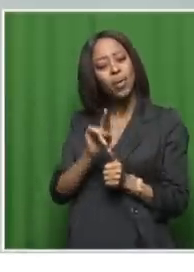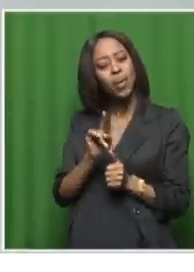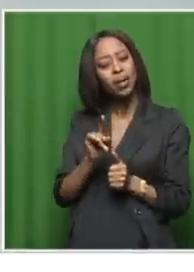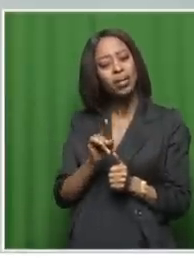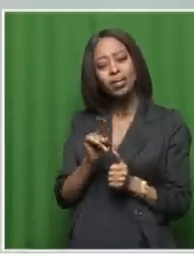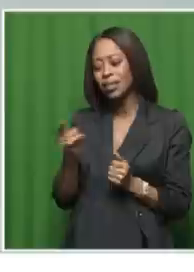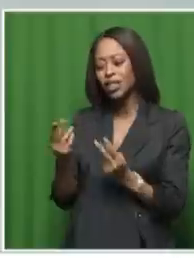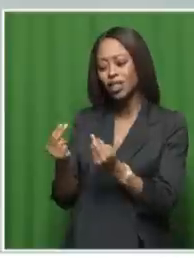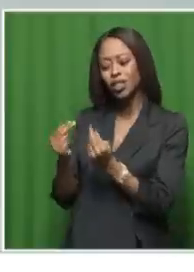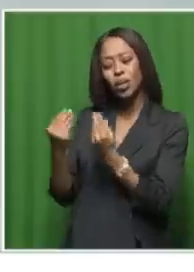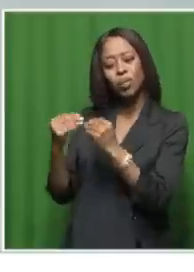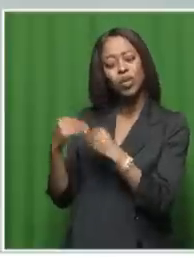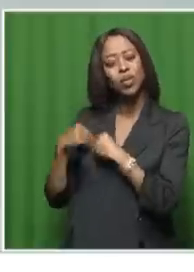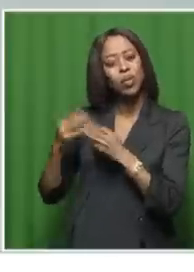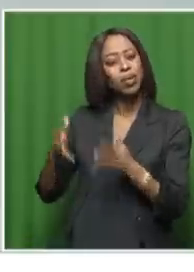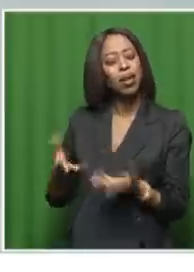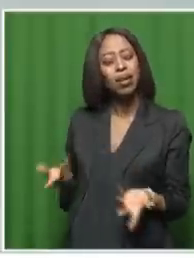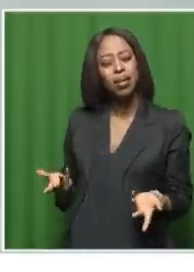of a startup